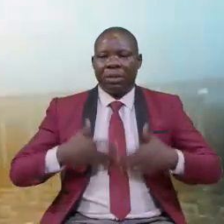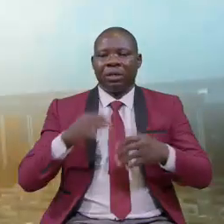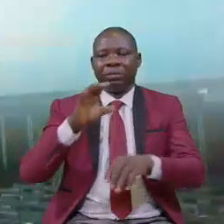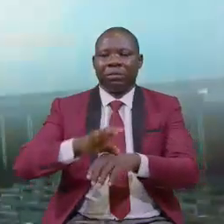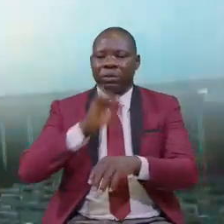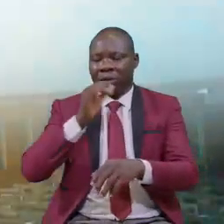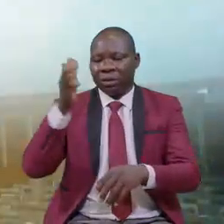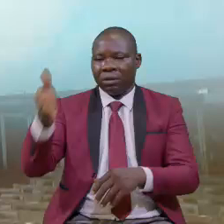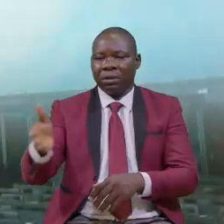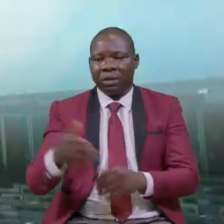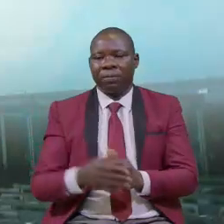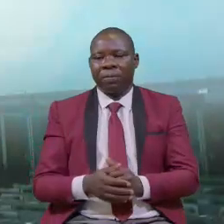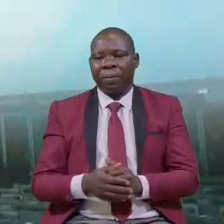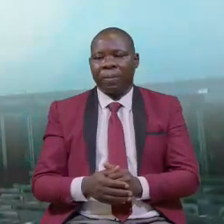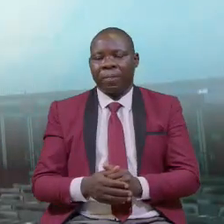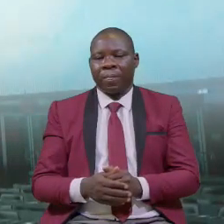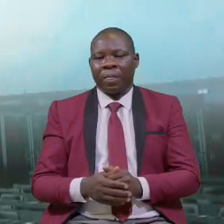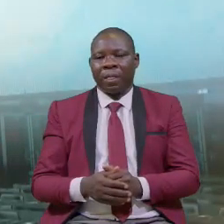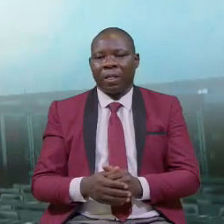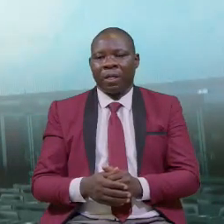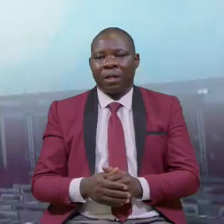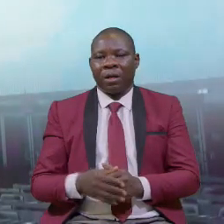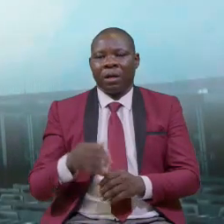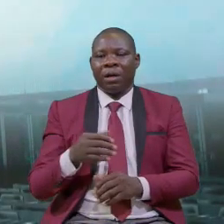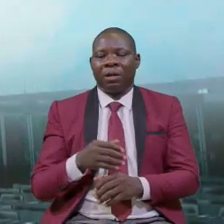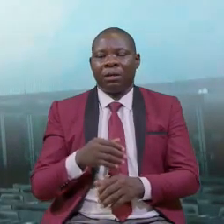off Deco Road at Ye Arubi Street.